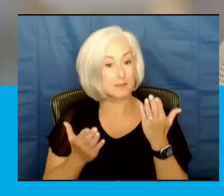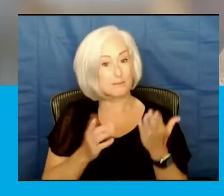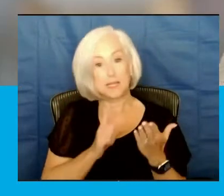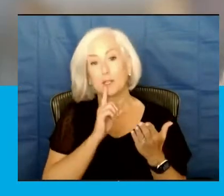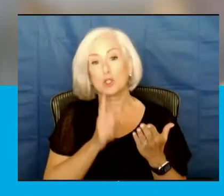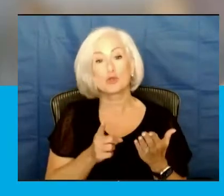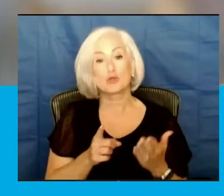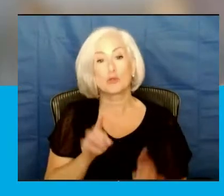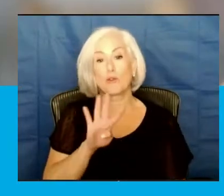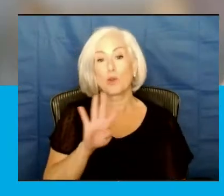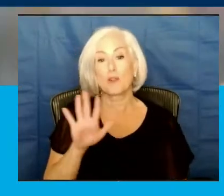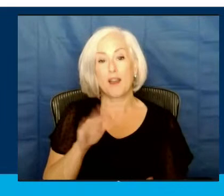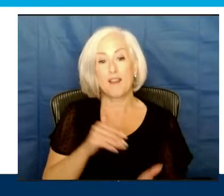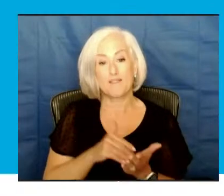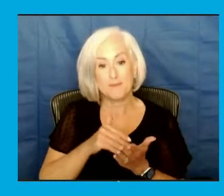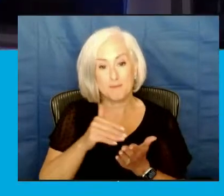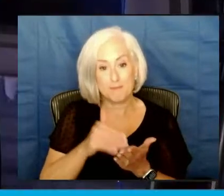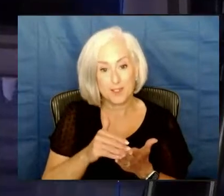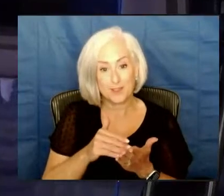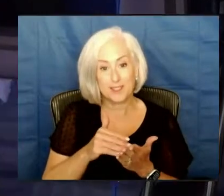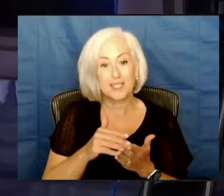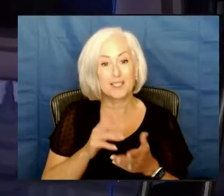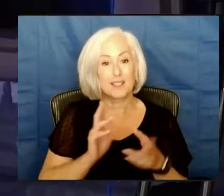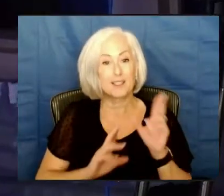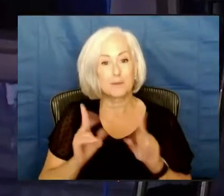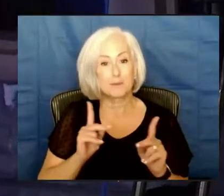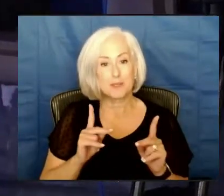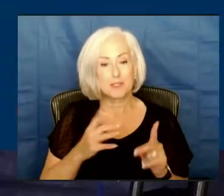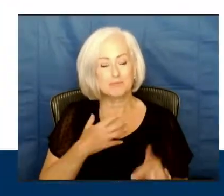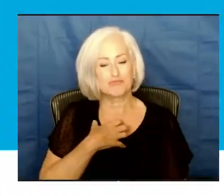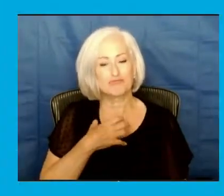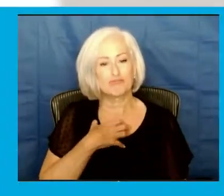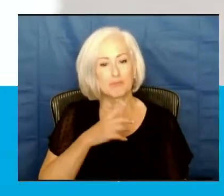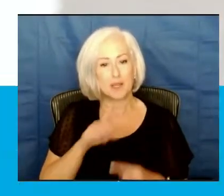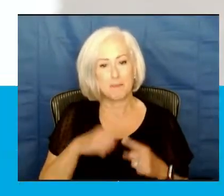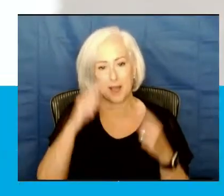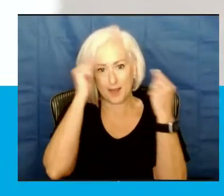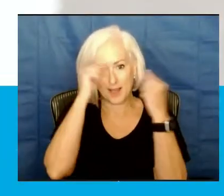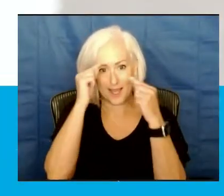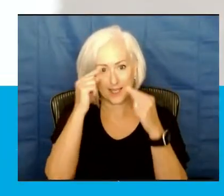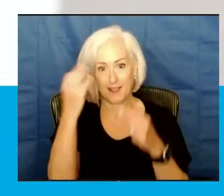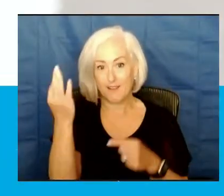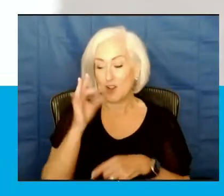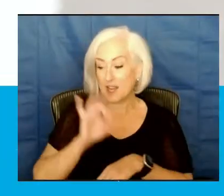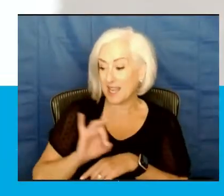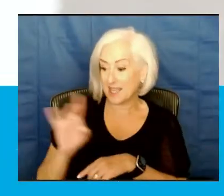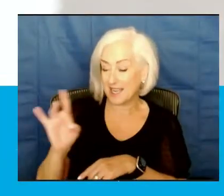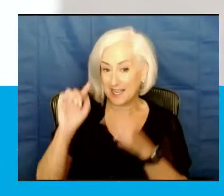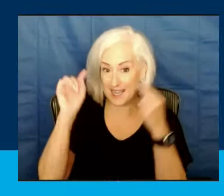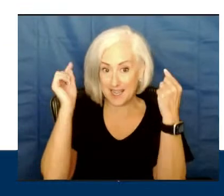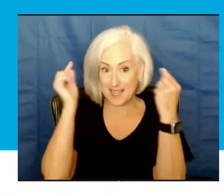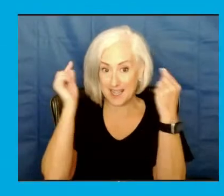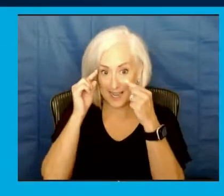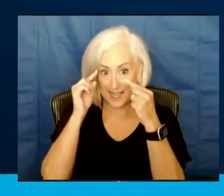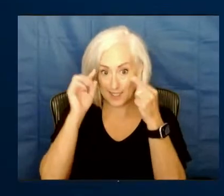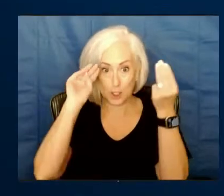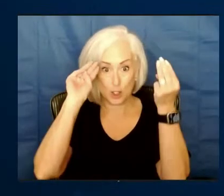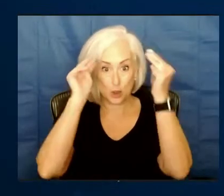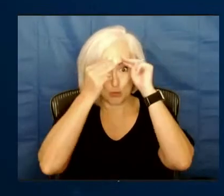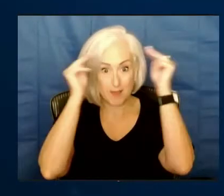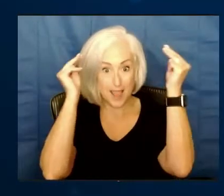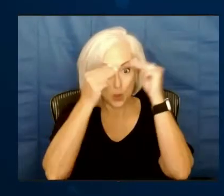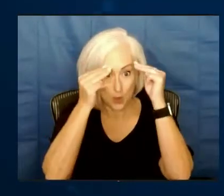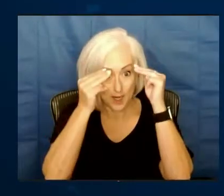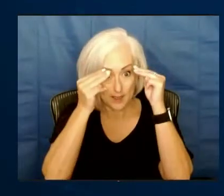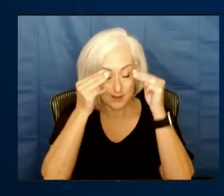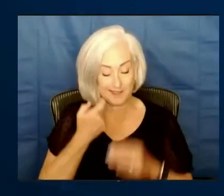million Americans complain of headaches. I'm Jessica Lovell, Friday at 8. From headaches to migraines, the latest research to